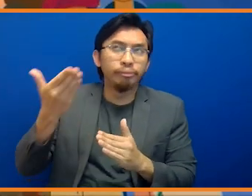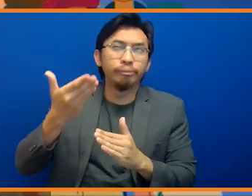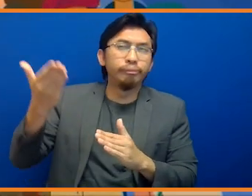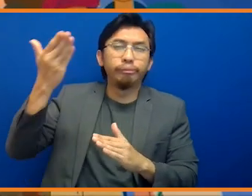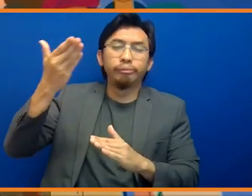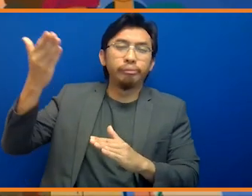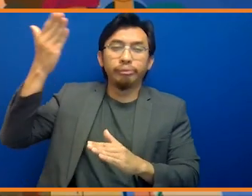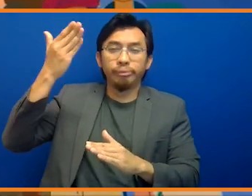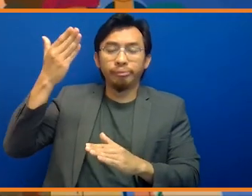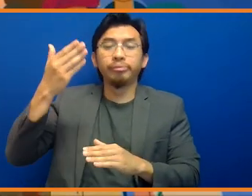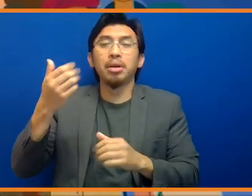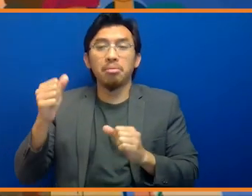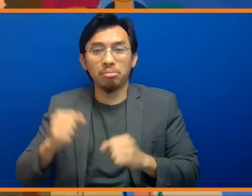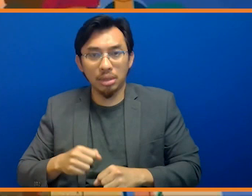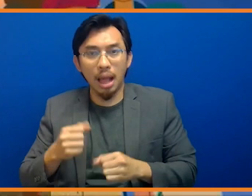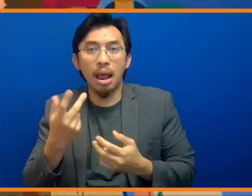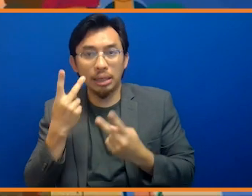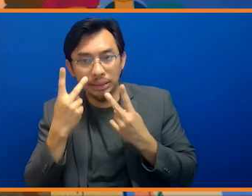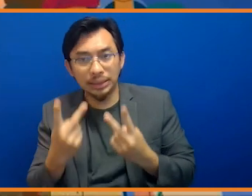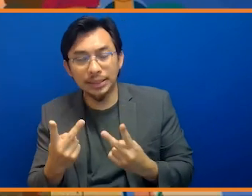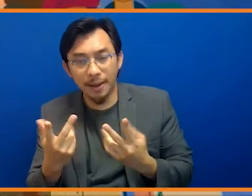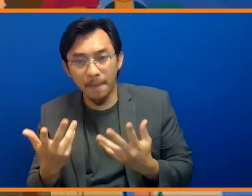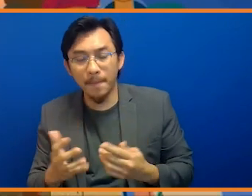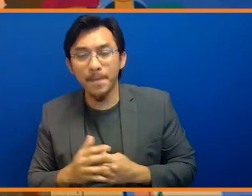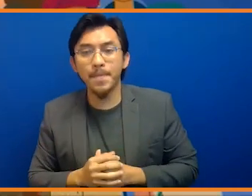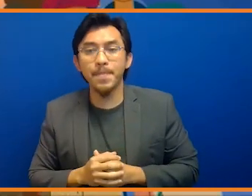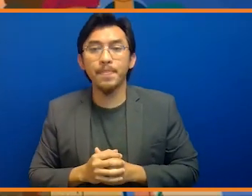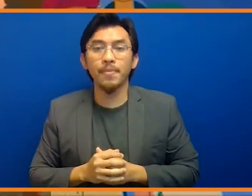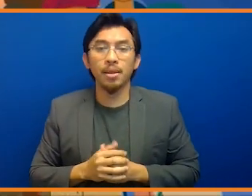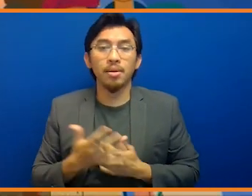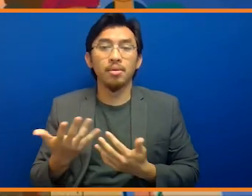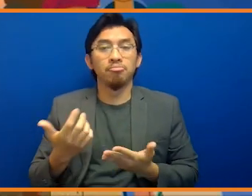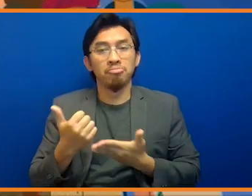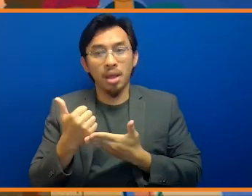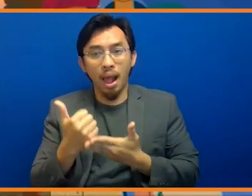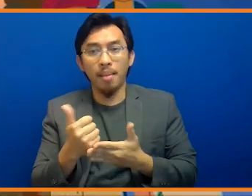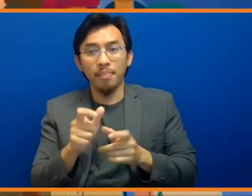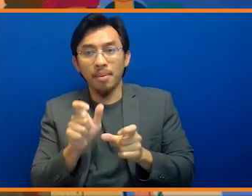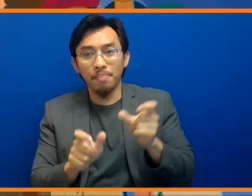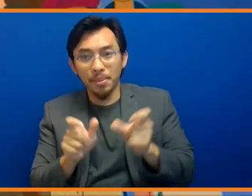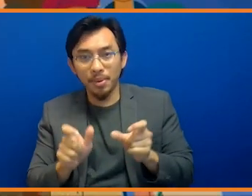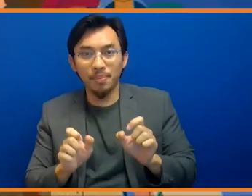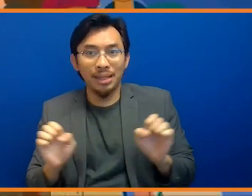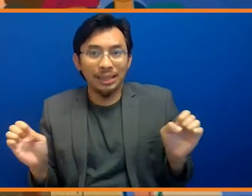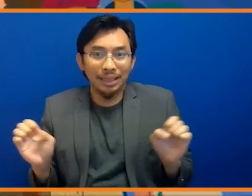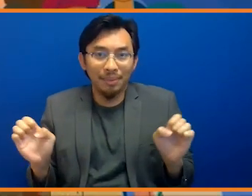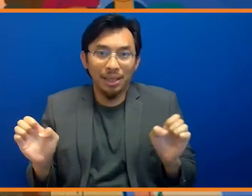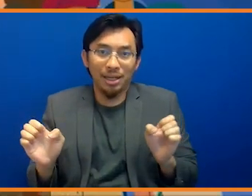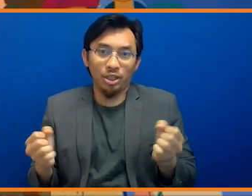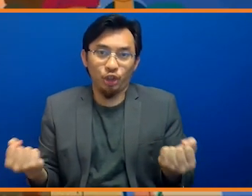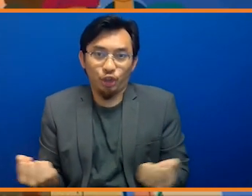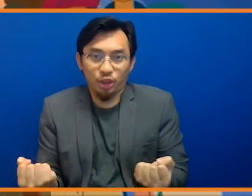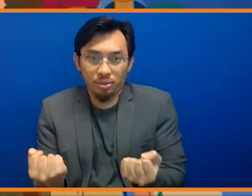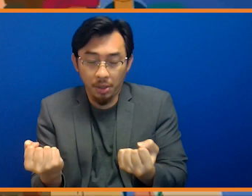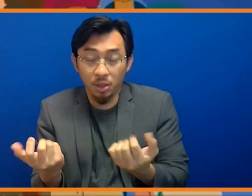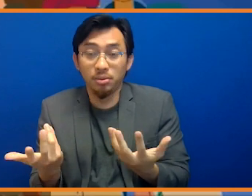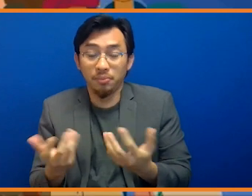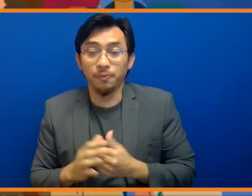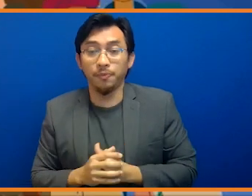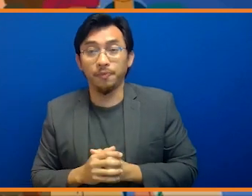things to uh, to help the people in emergency response.